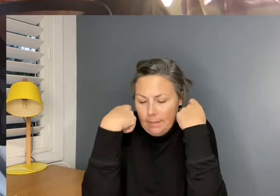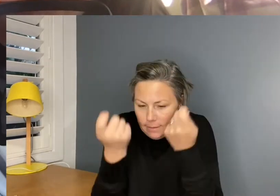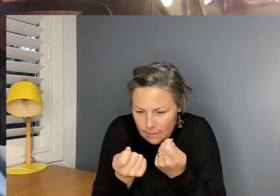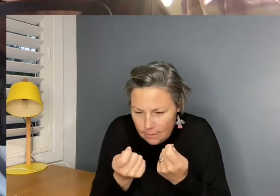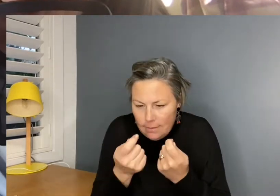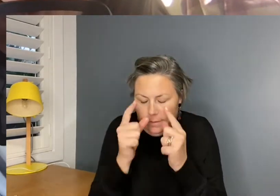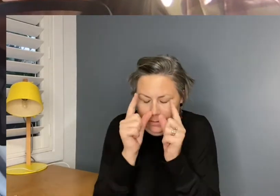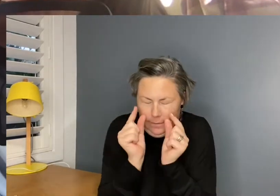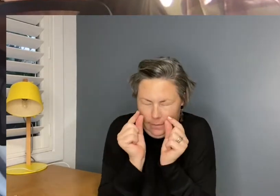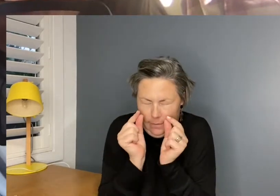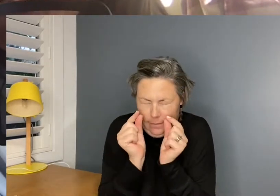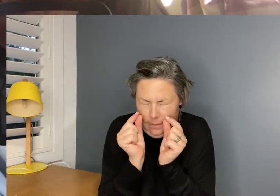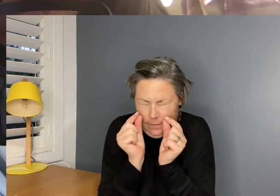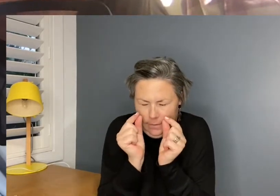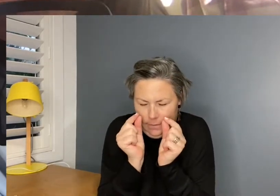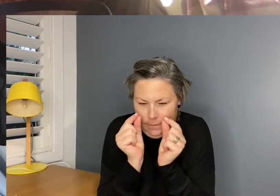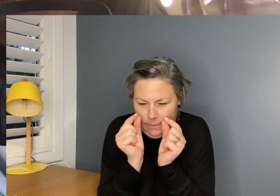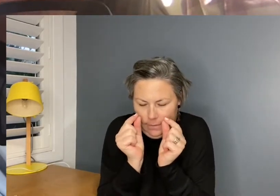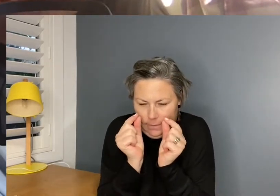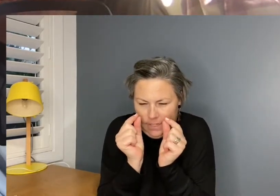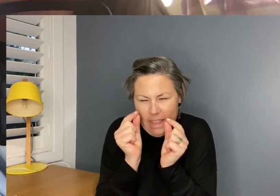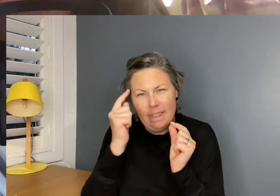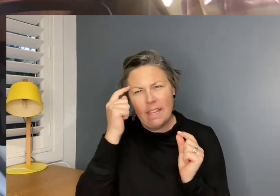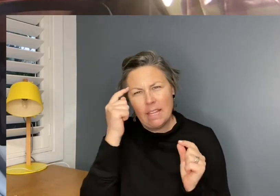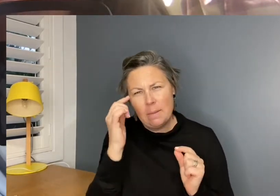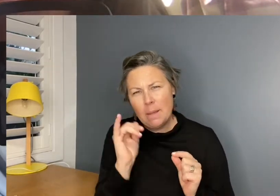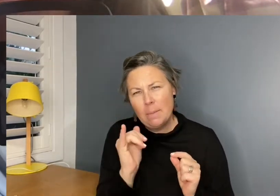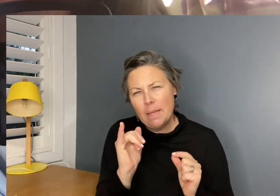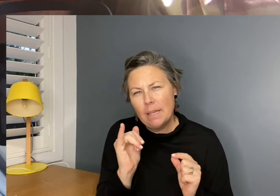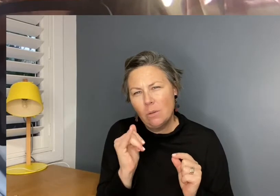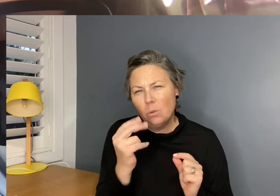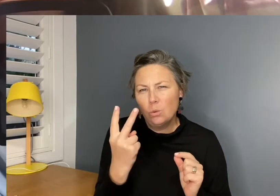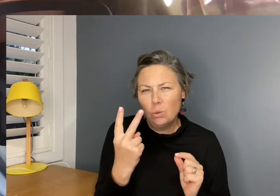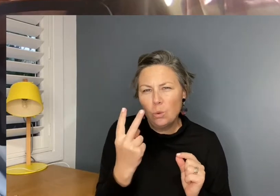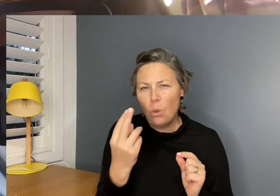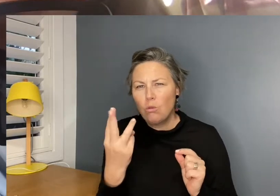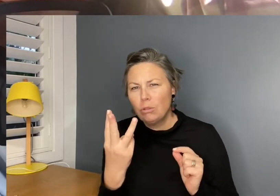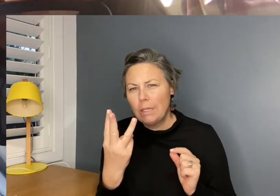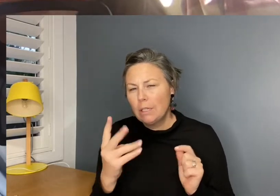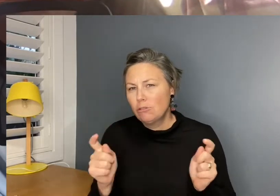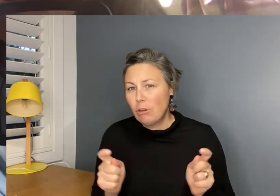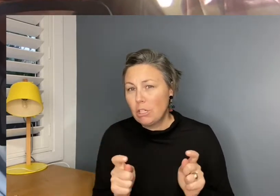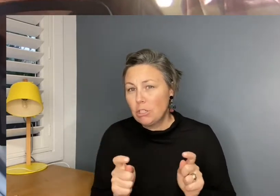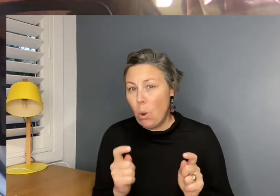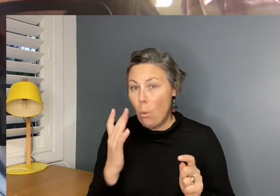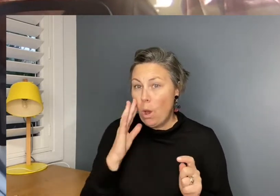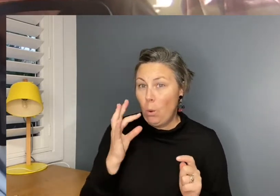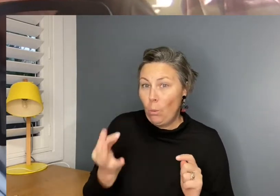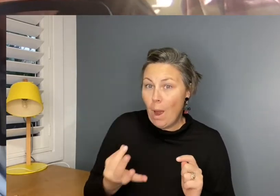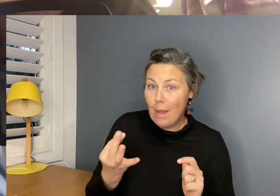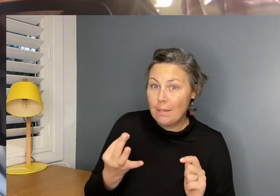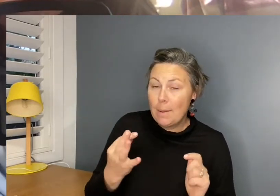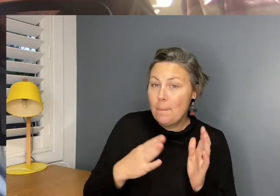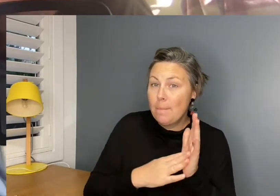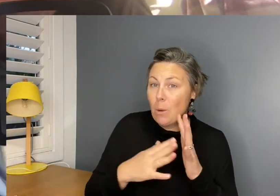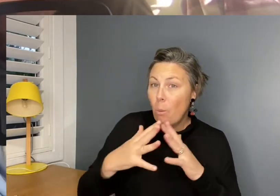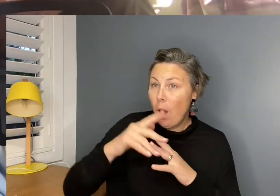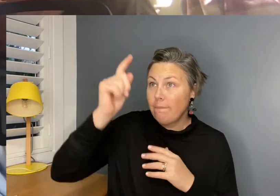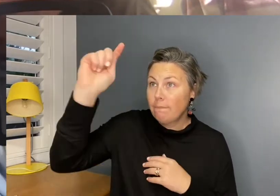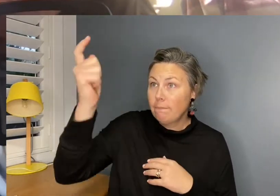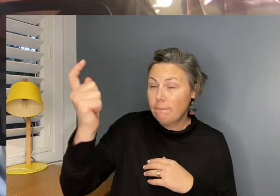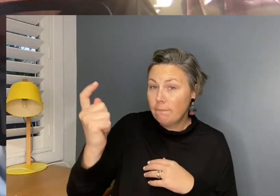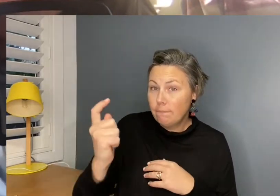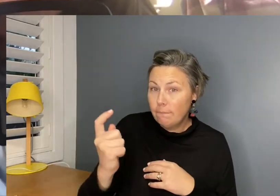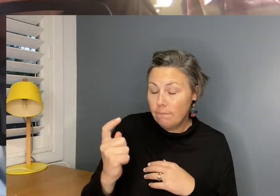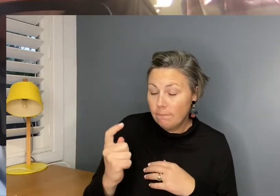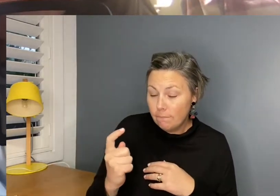I closed my eyes. I think I had maybe two or three contractions while I was waiting for the midwife to come down. She came